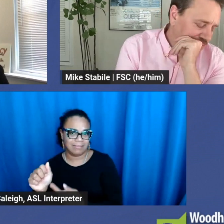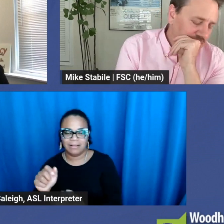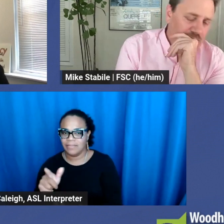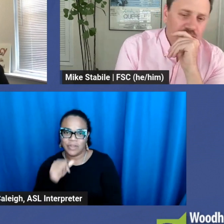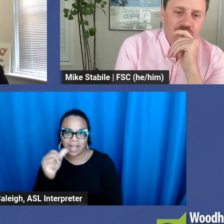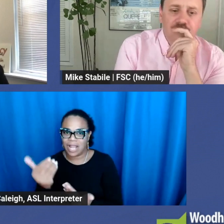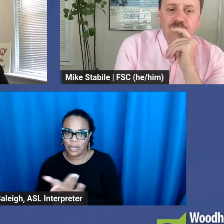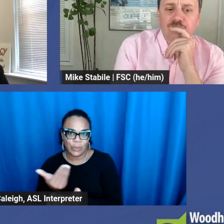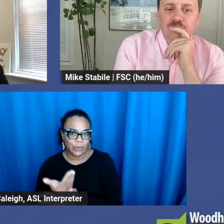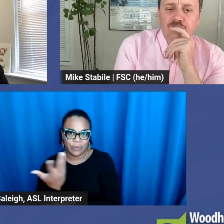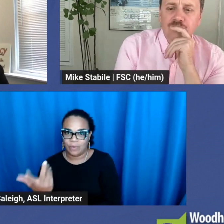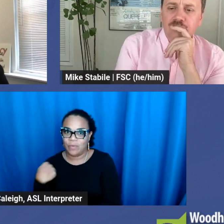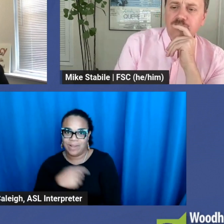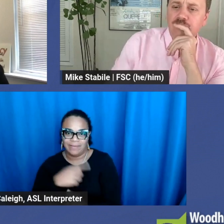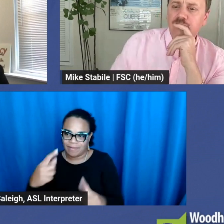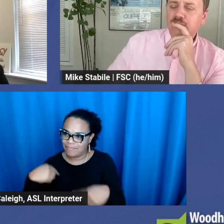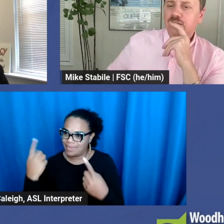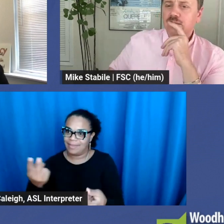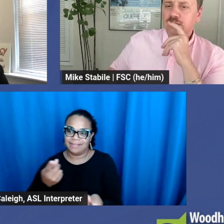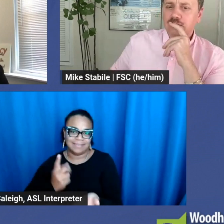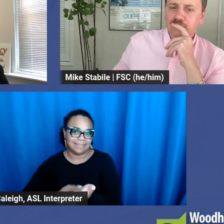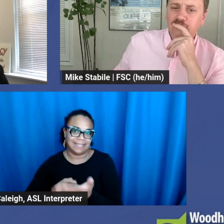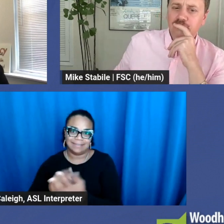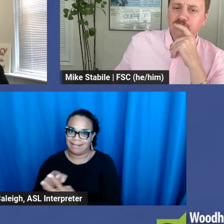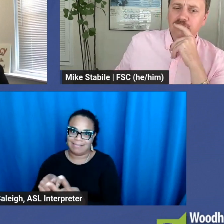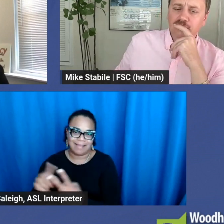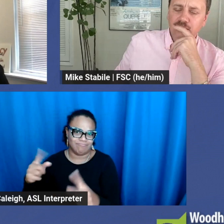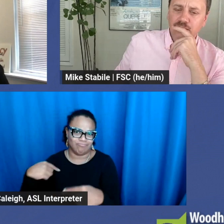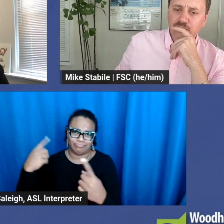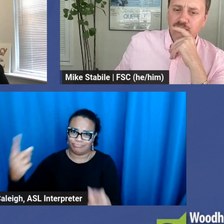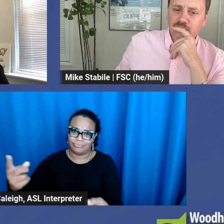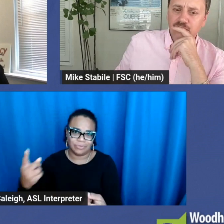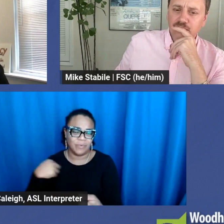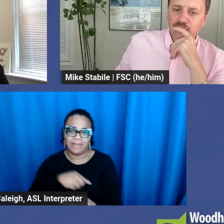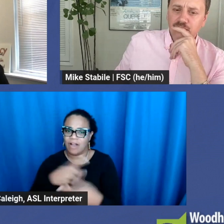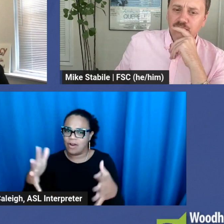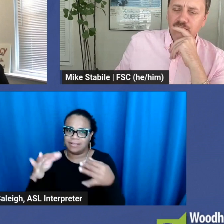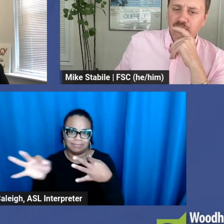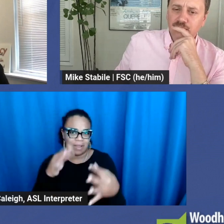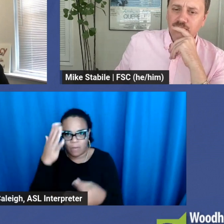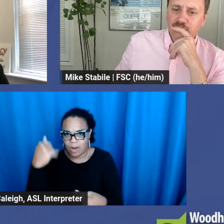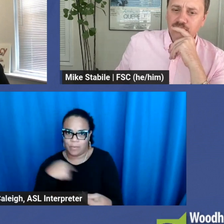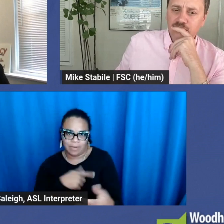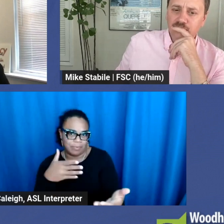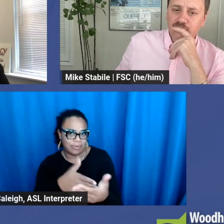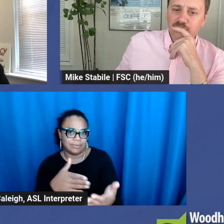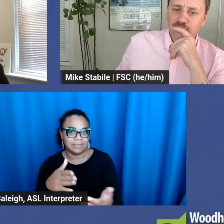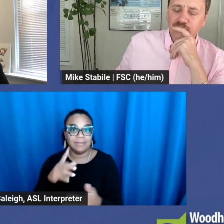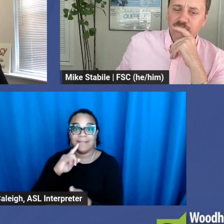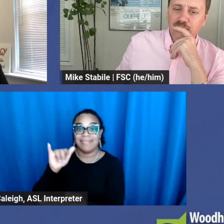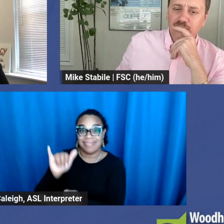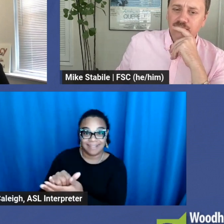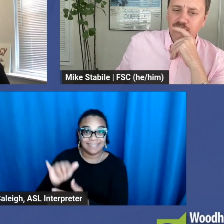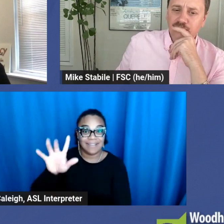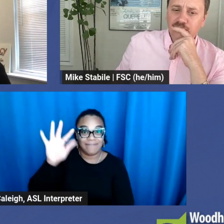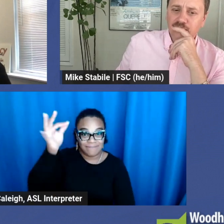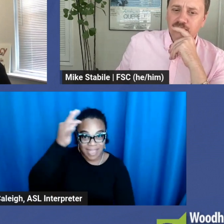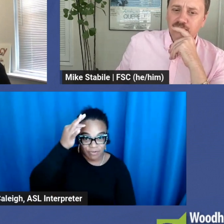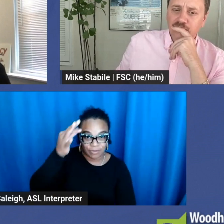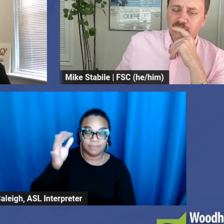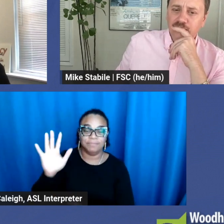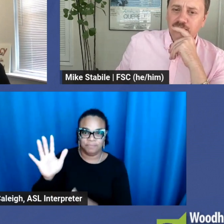we oppose them. So that's all happening on the federal level, right? So we've already got a lot going on in Washington,